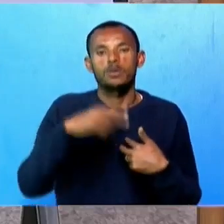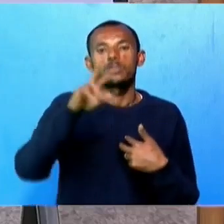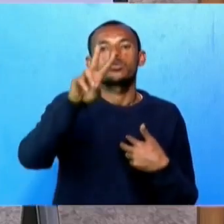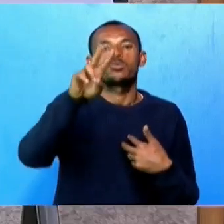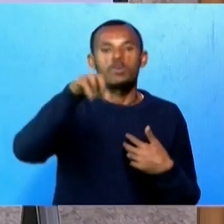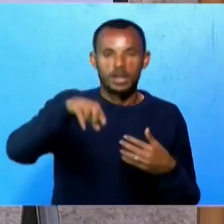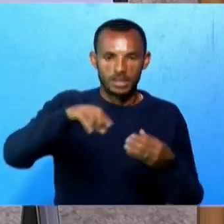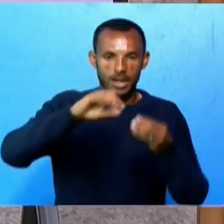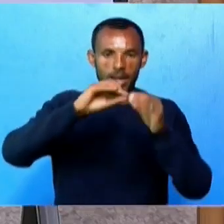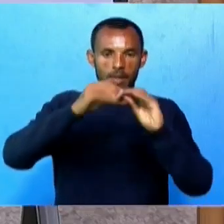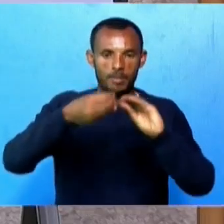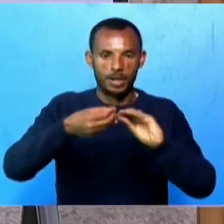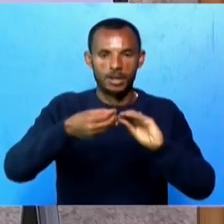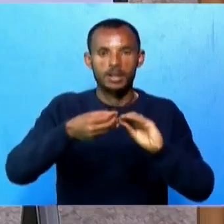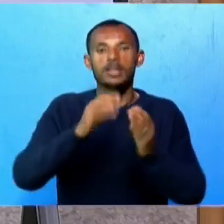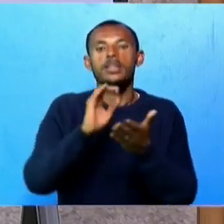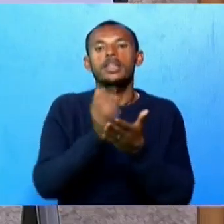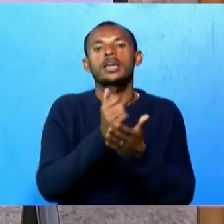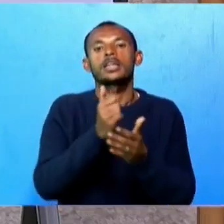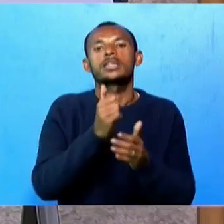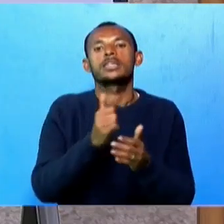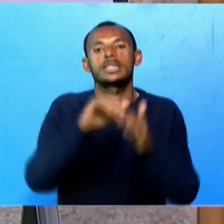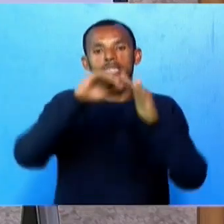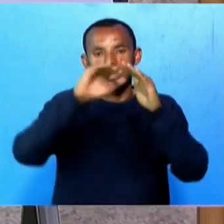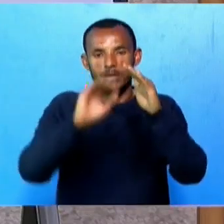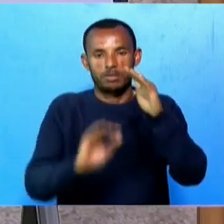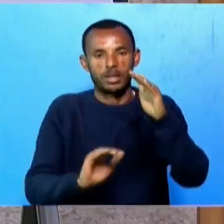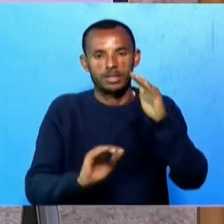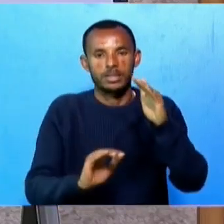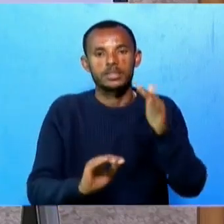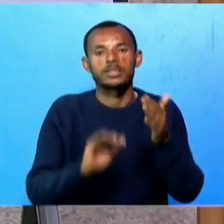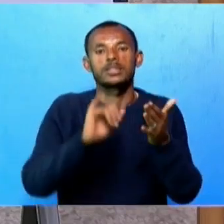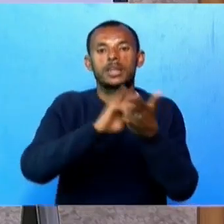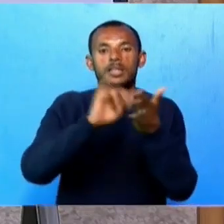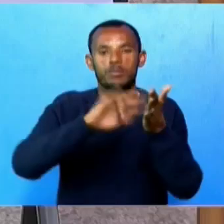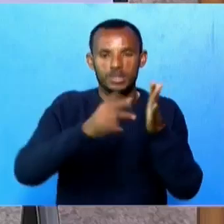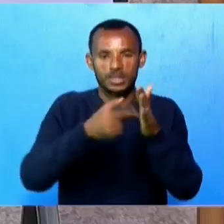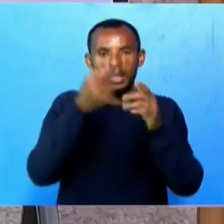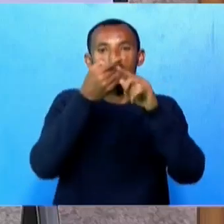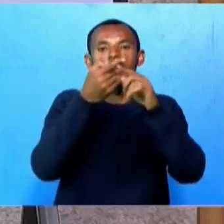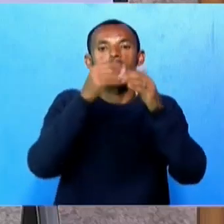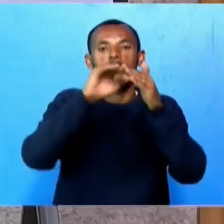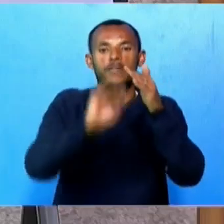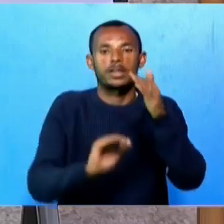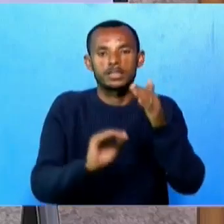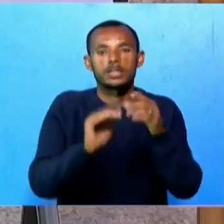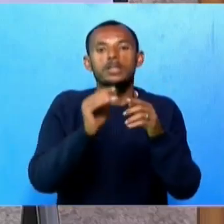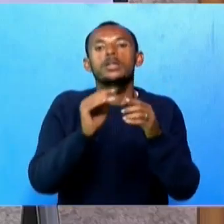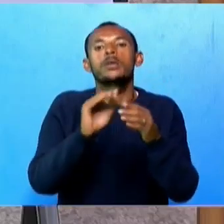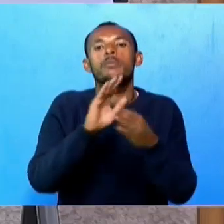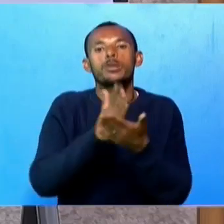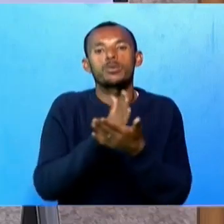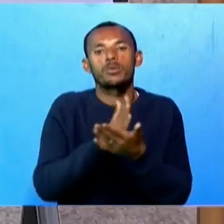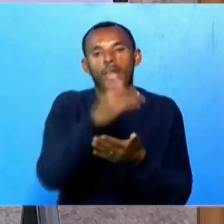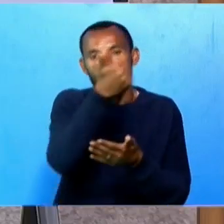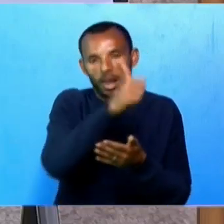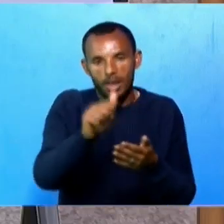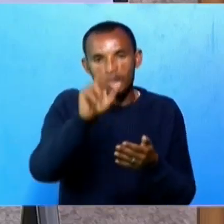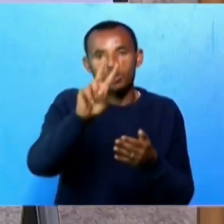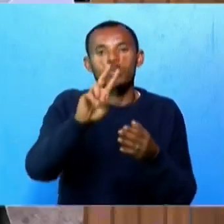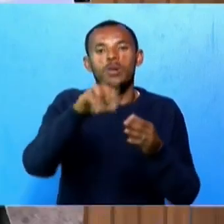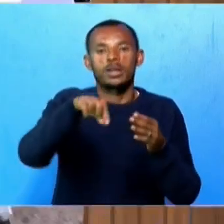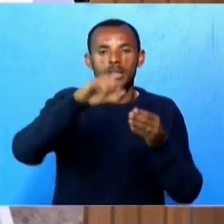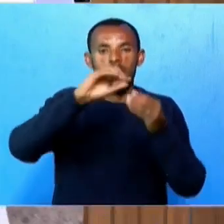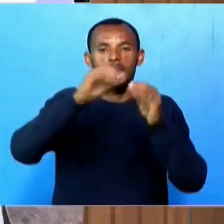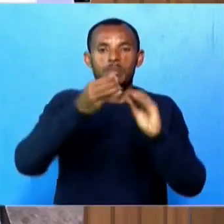numbers and take the operation subtraction, that means the difference between any two rational number is